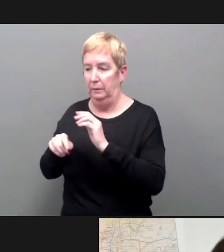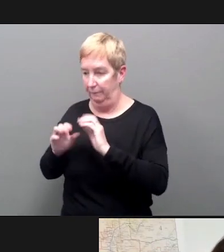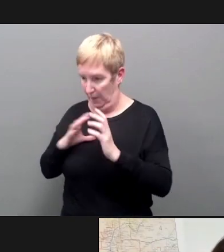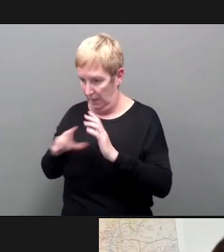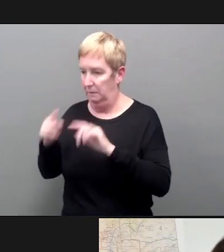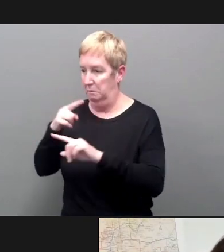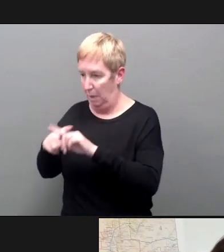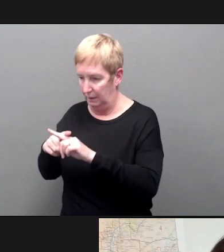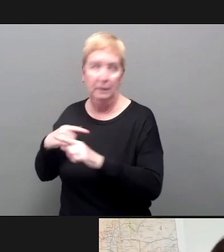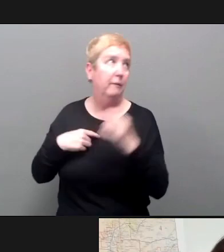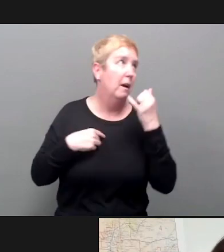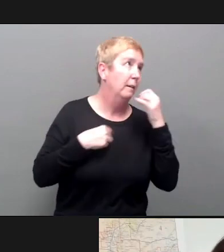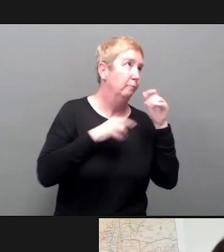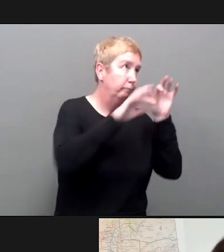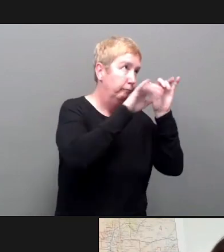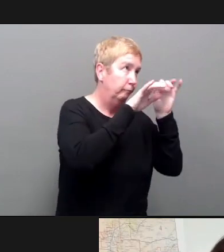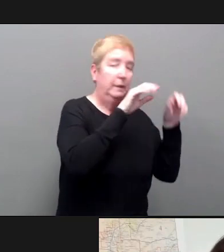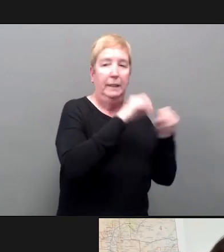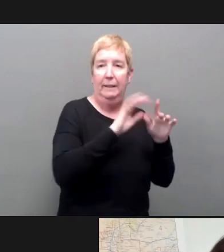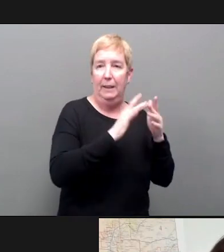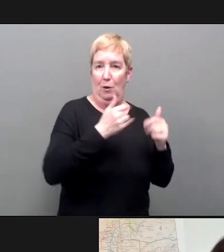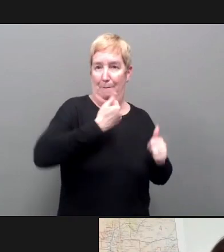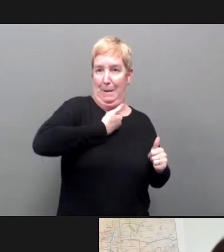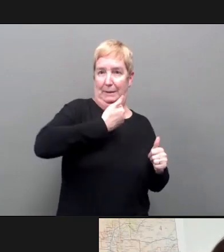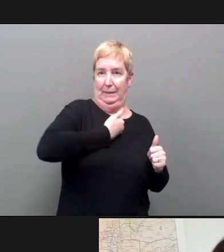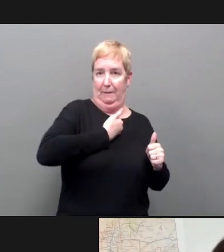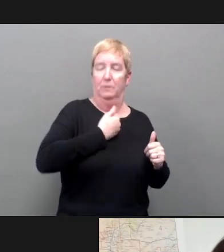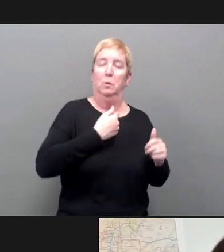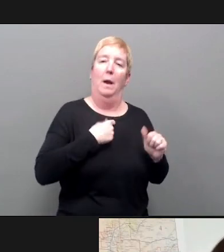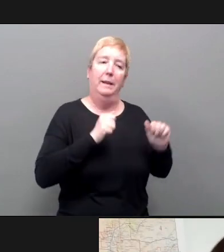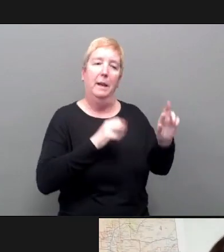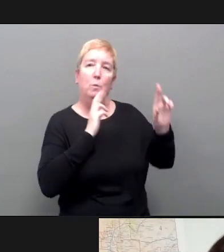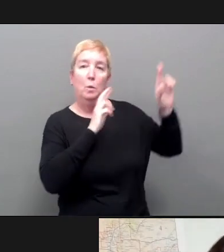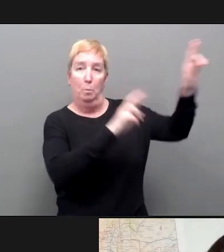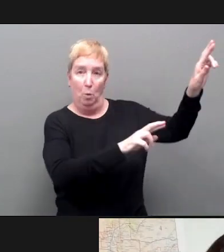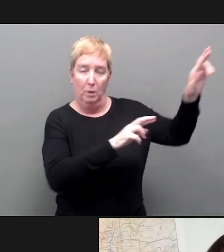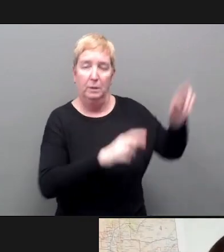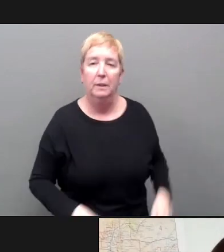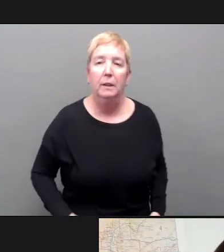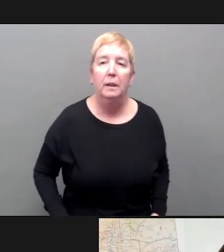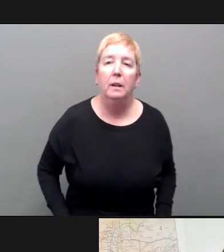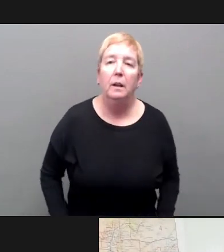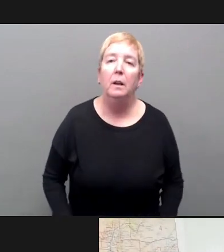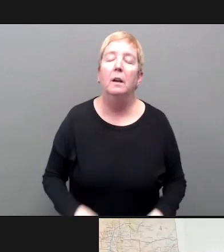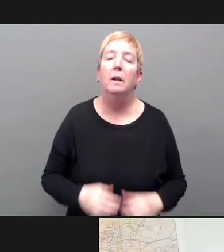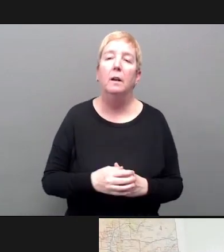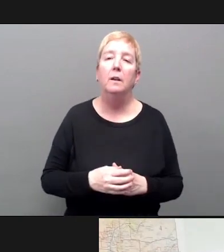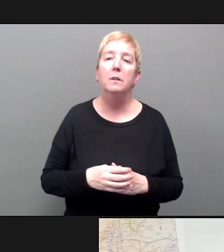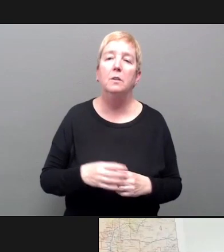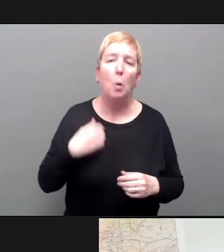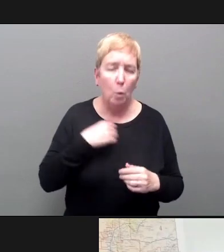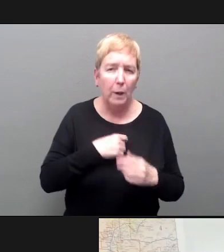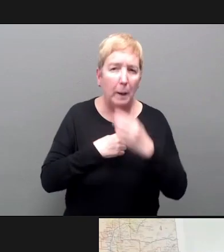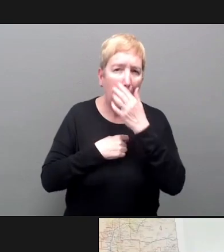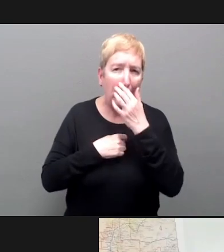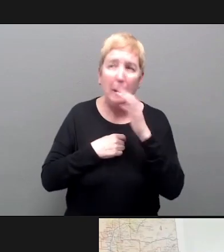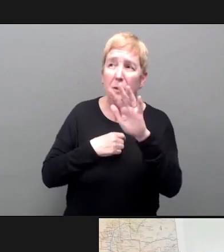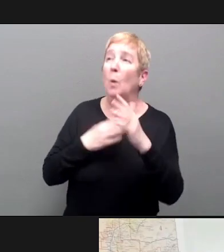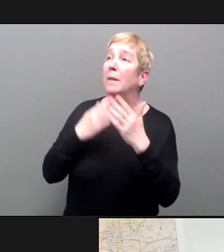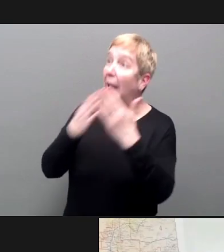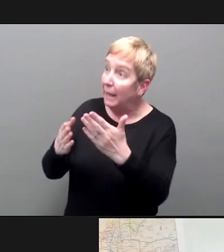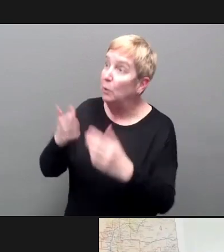42% of those who have smartphones have signed up. So that's great. It was 38% a couple of weeks ago. And so thanks to all of you who've gotten the word